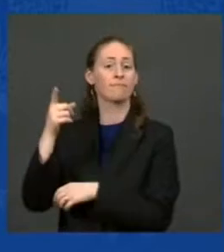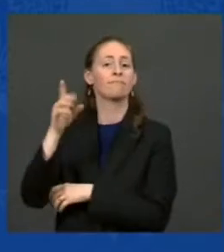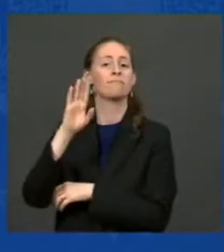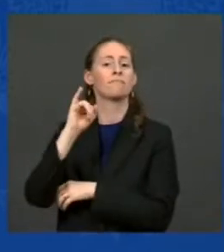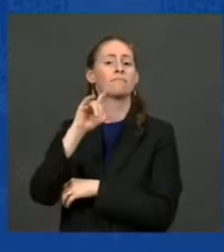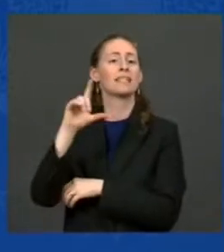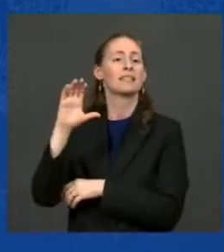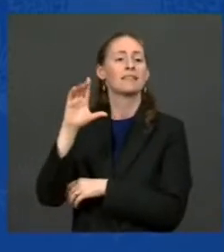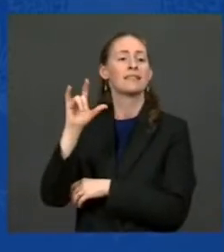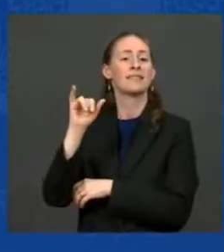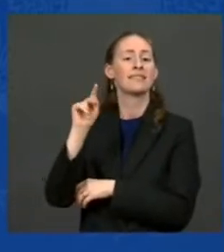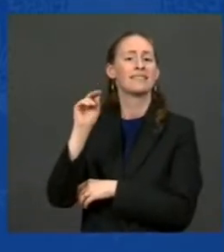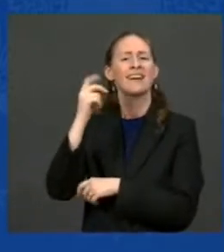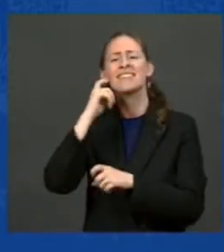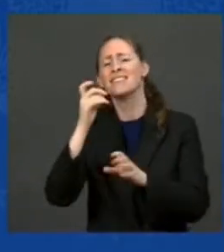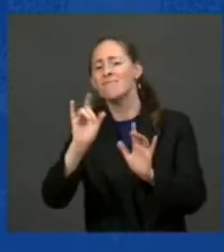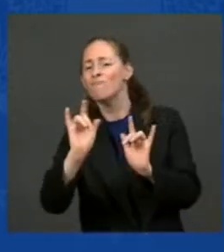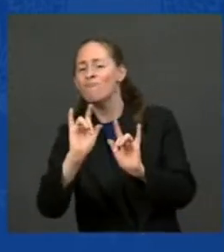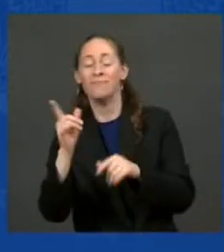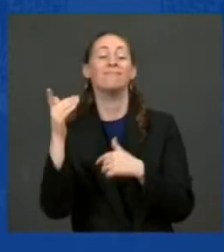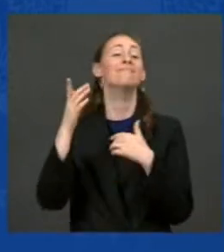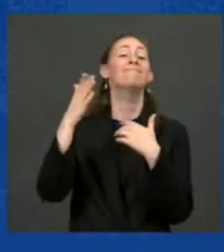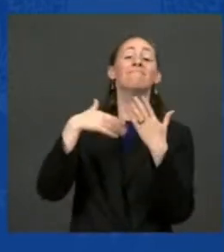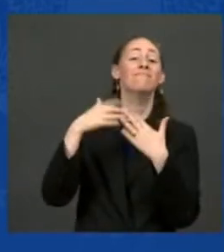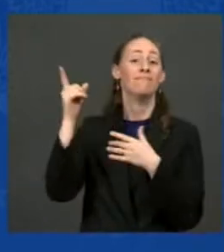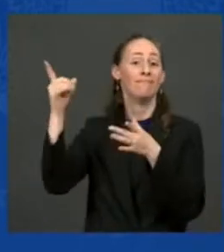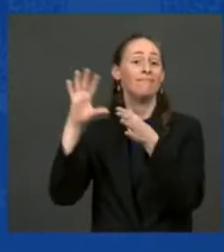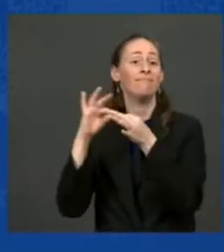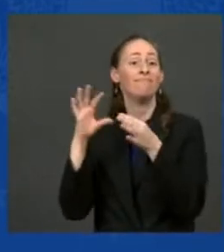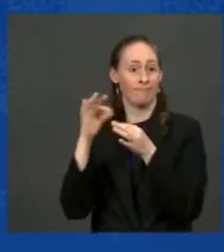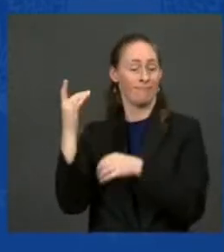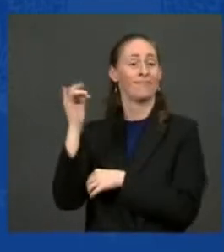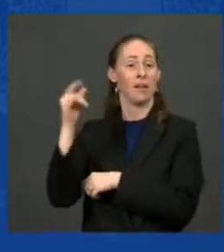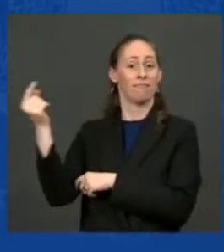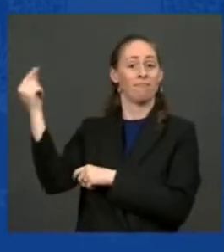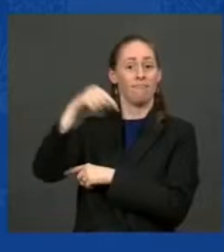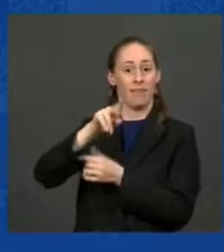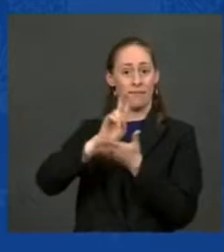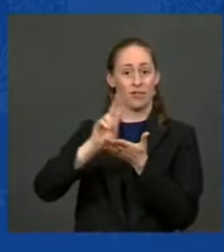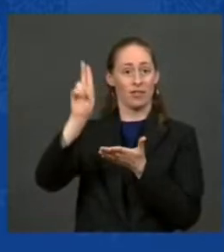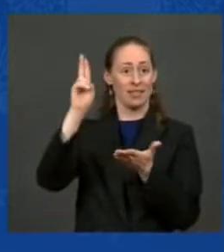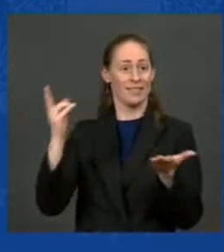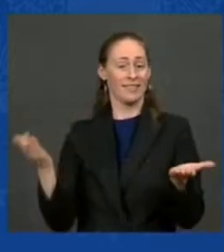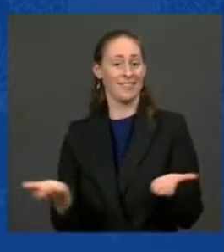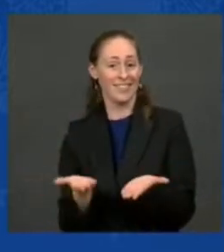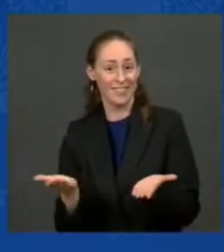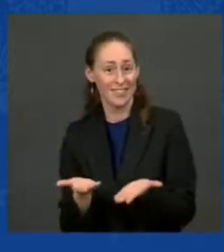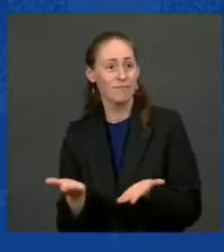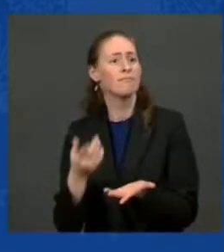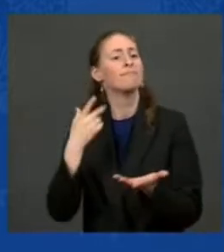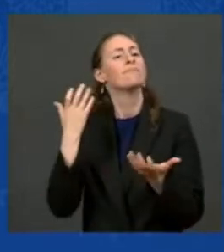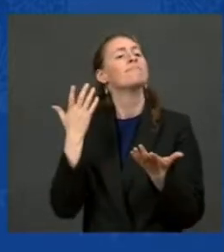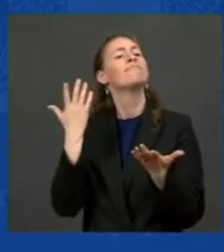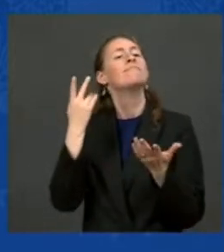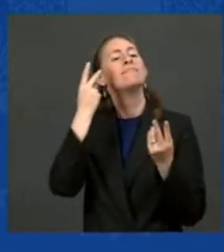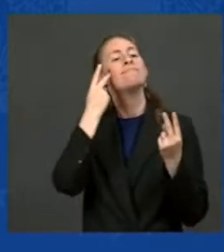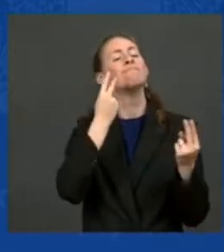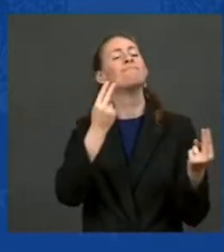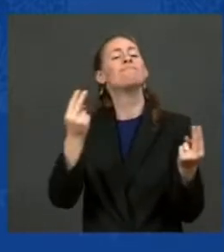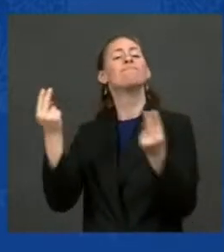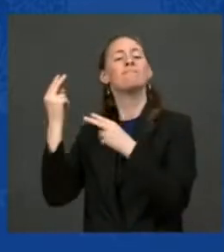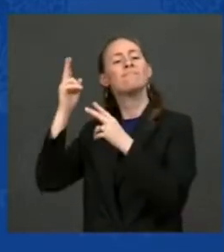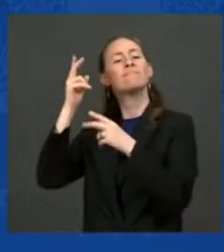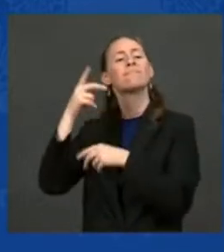by the way, visited this university to dedicate the Thomas J. Dodd Research Center,